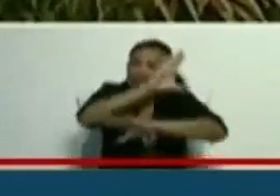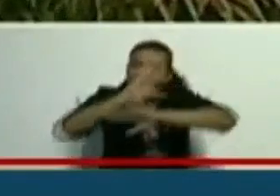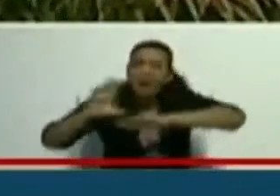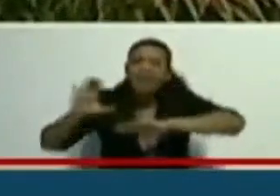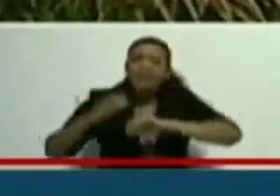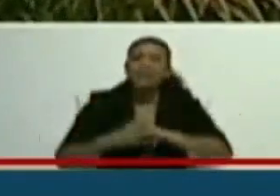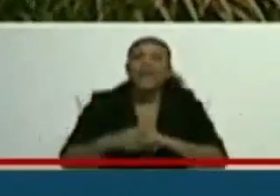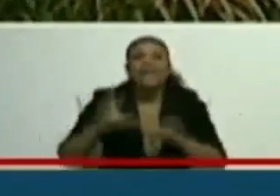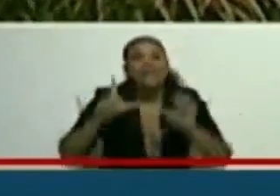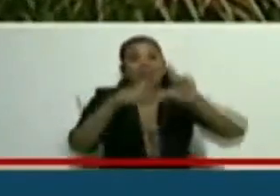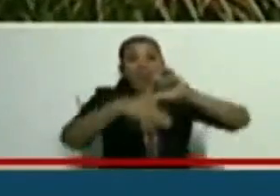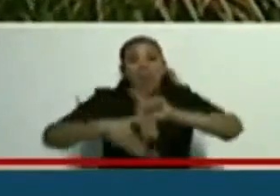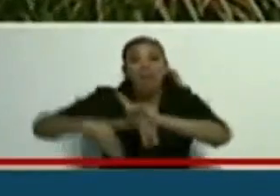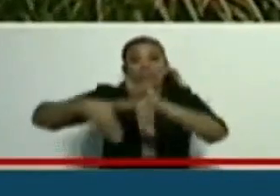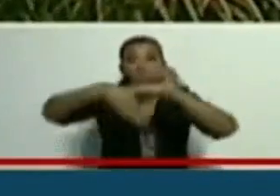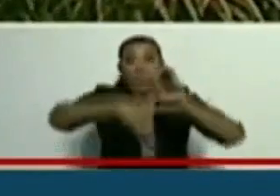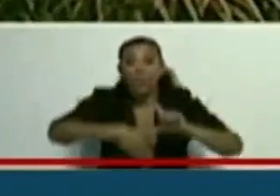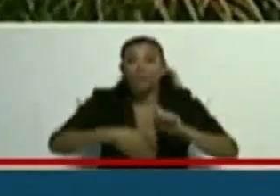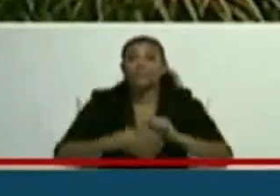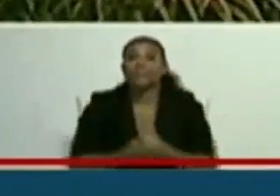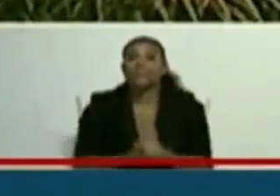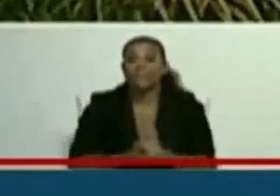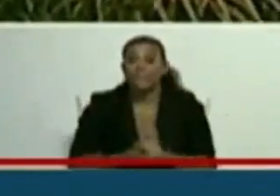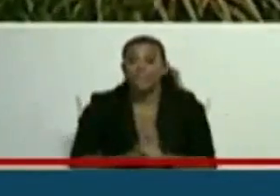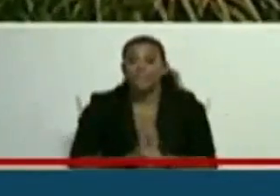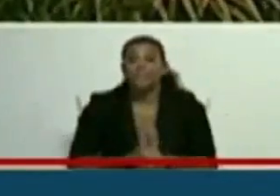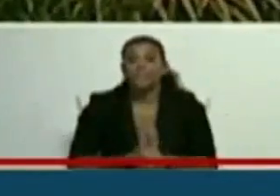among all of us Caribbean nations.